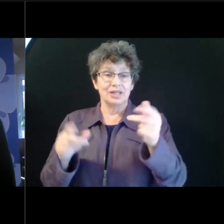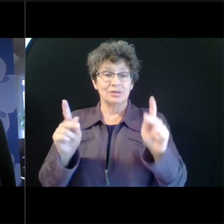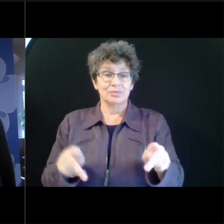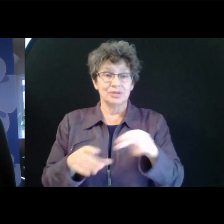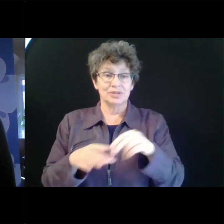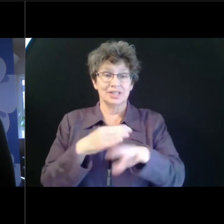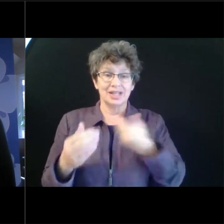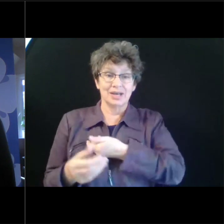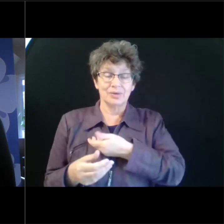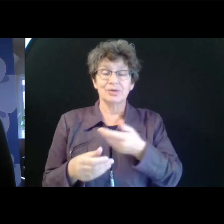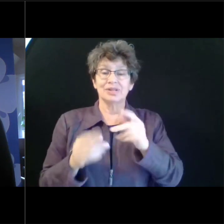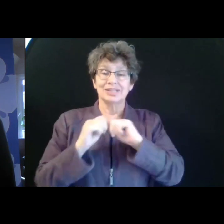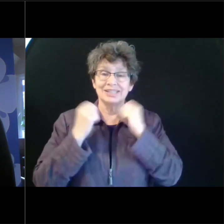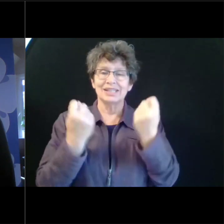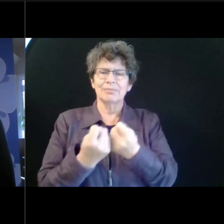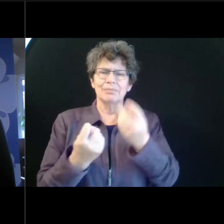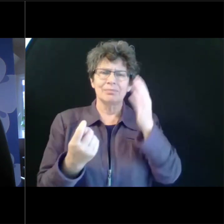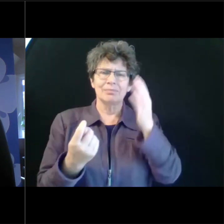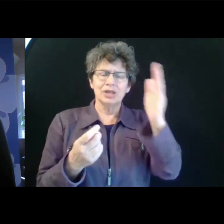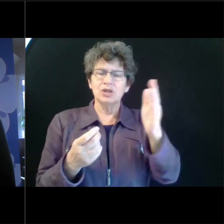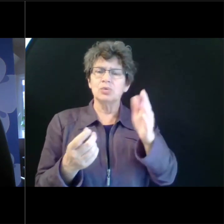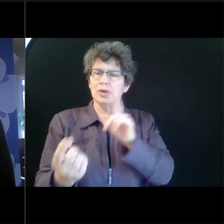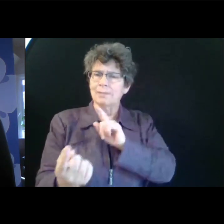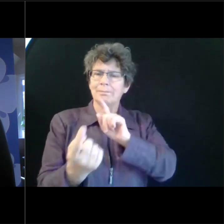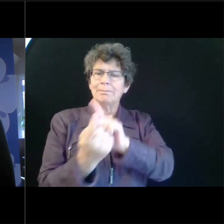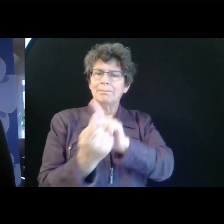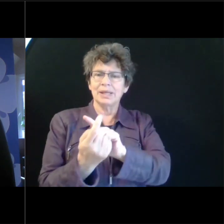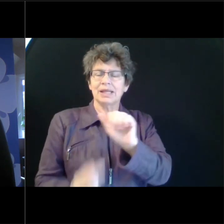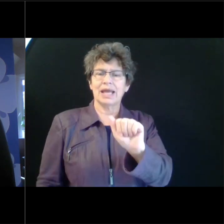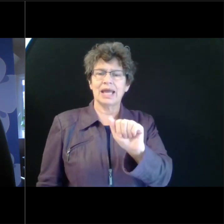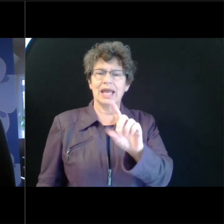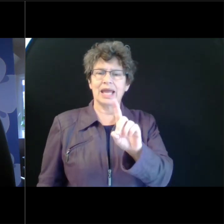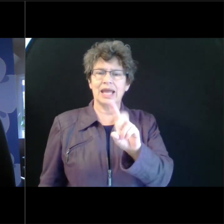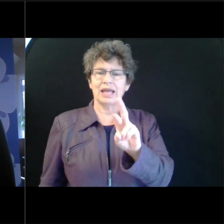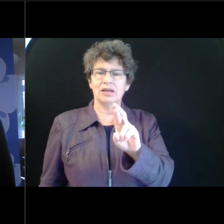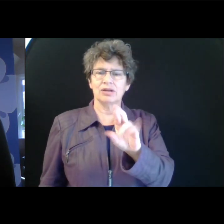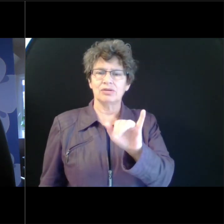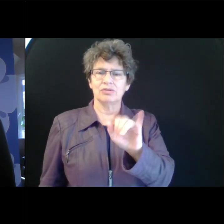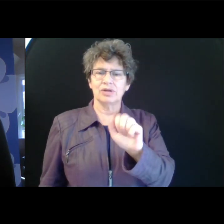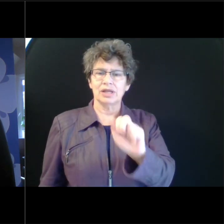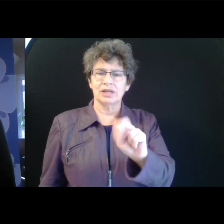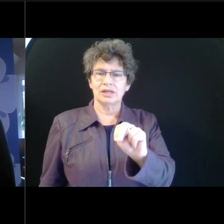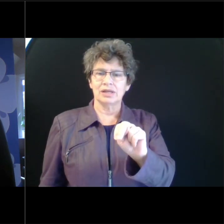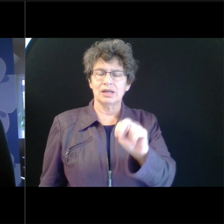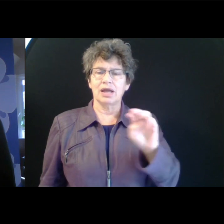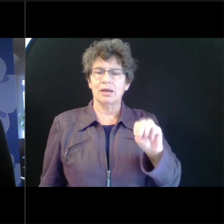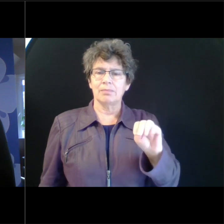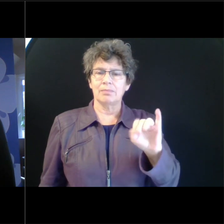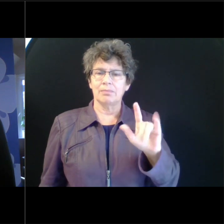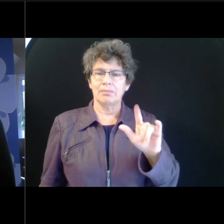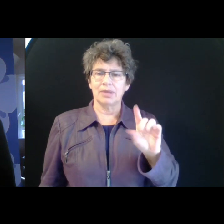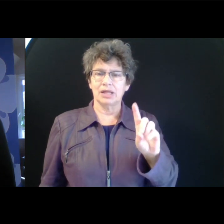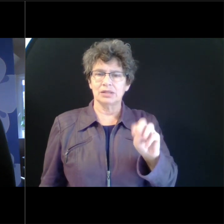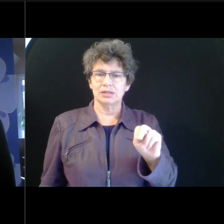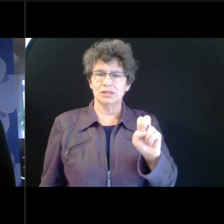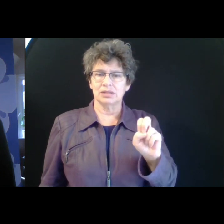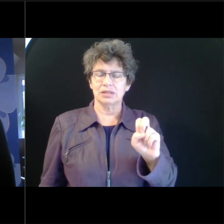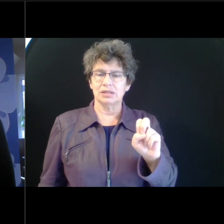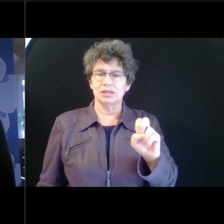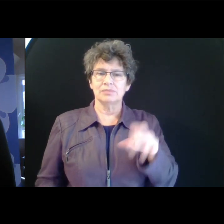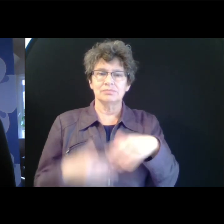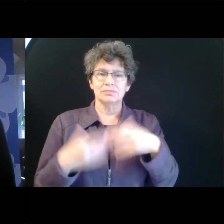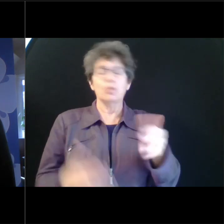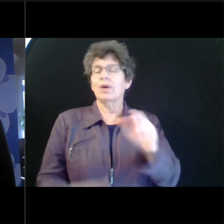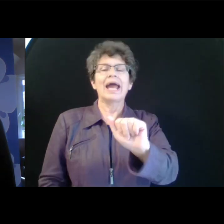I think we'll be meeting her later, Avery Milne, who is our Provincial Coordinator for Knowledge Mobilization. So I'm going to turn it over to Avery.